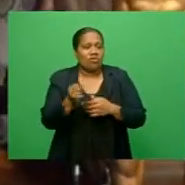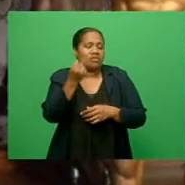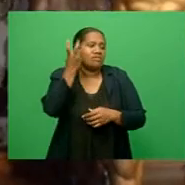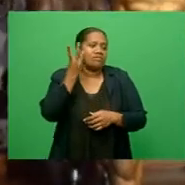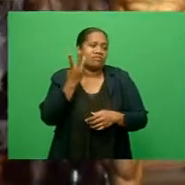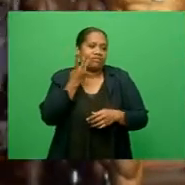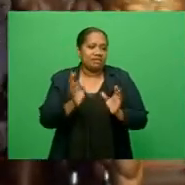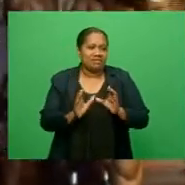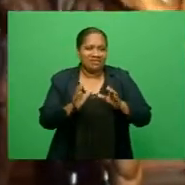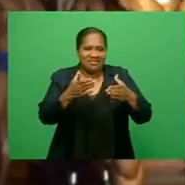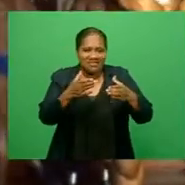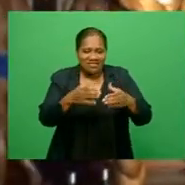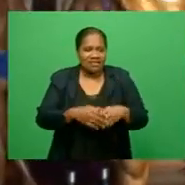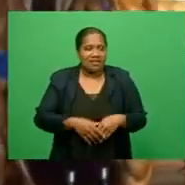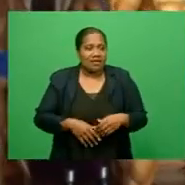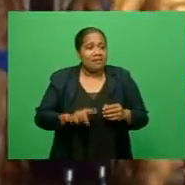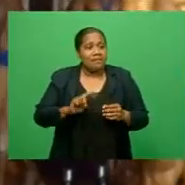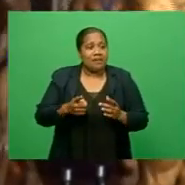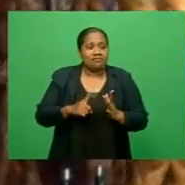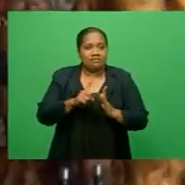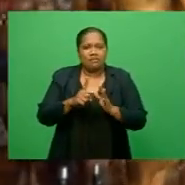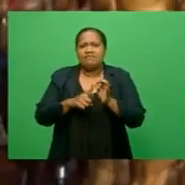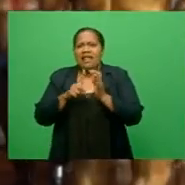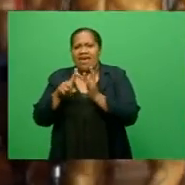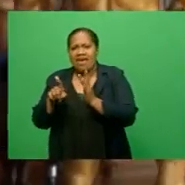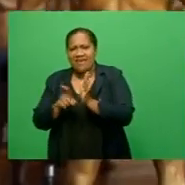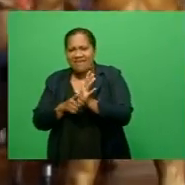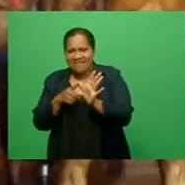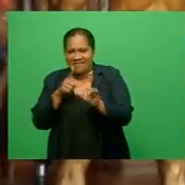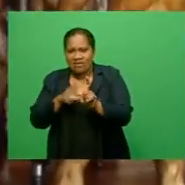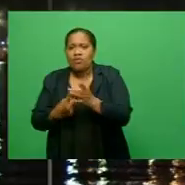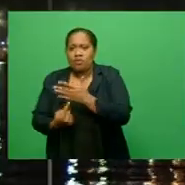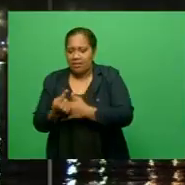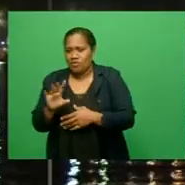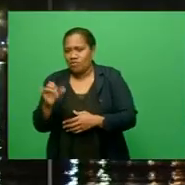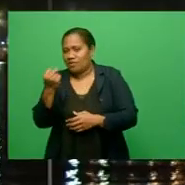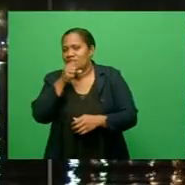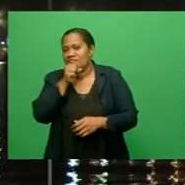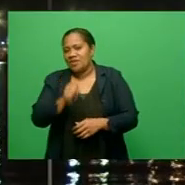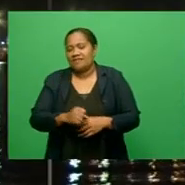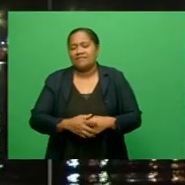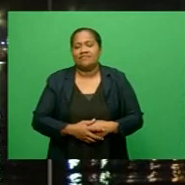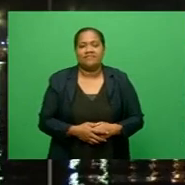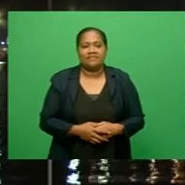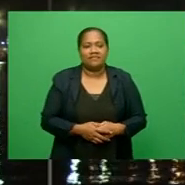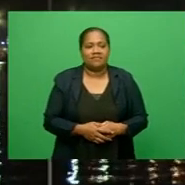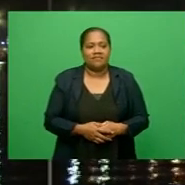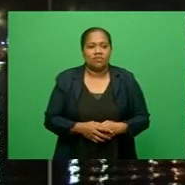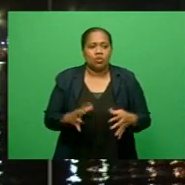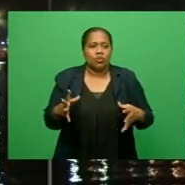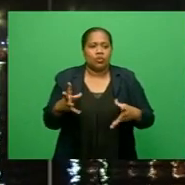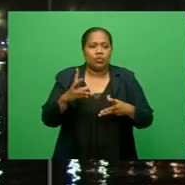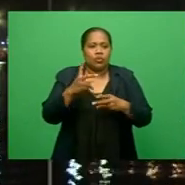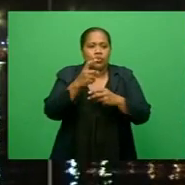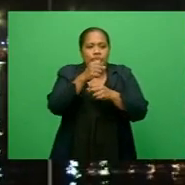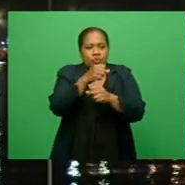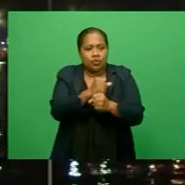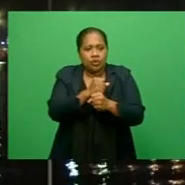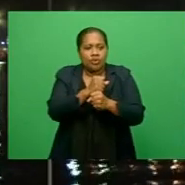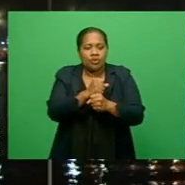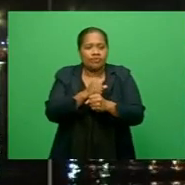Jordan Pillay claimed the men's. Talima Terkula, FBC Sports. Rounding up its Junior Escort